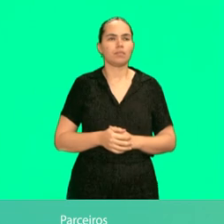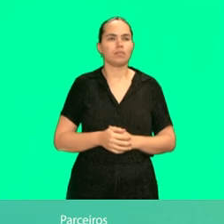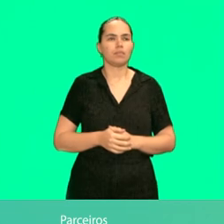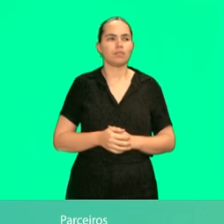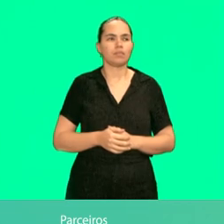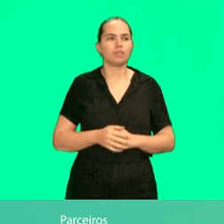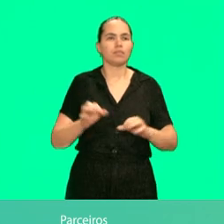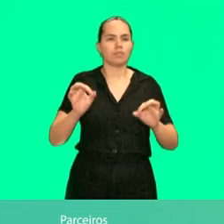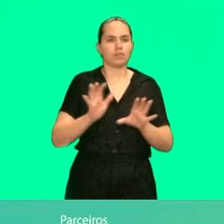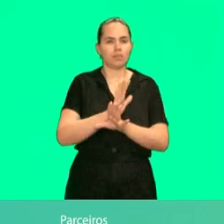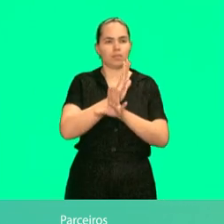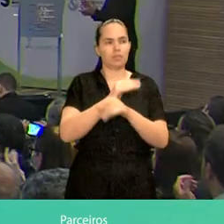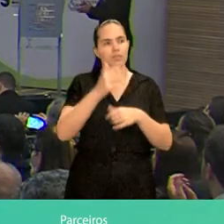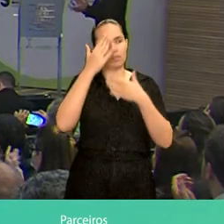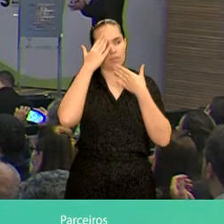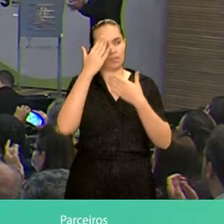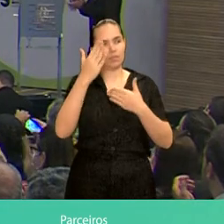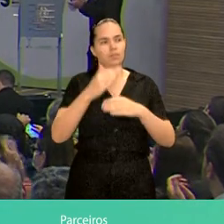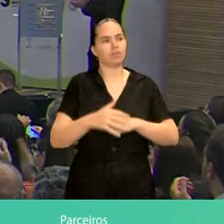Obrigado.